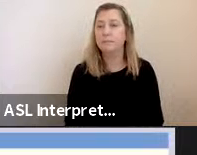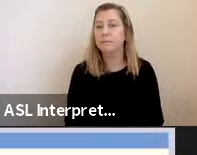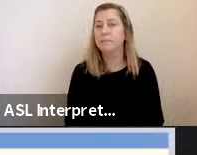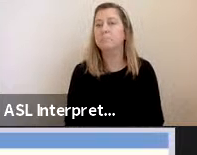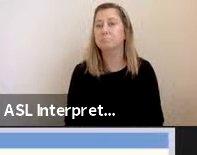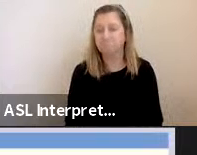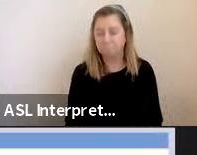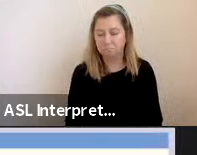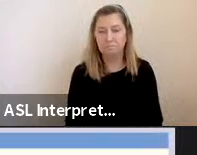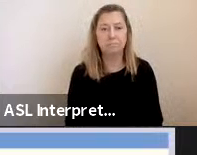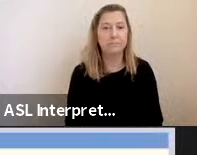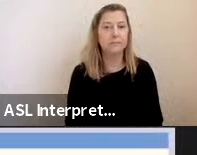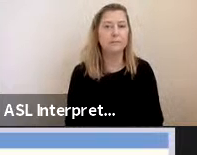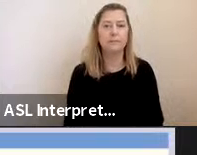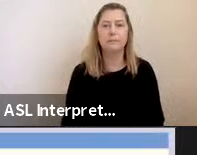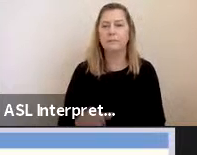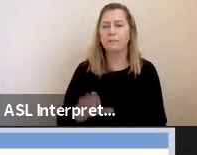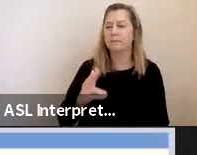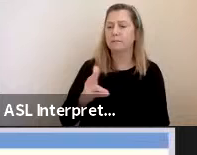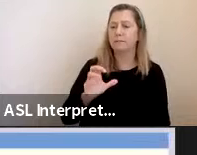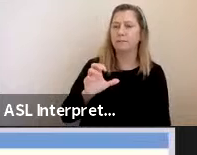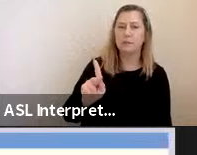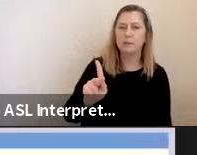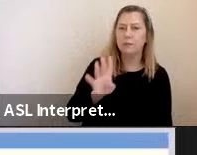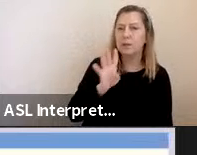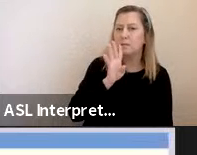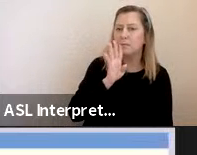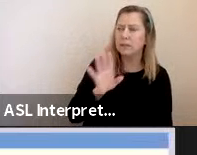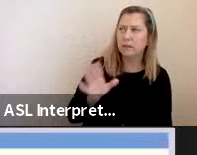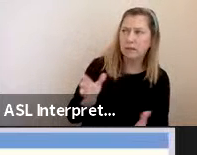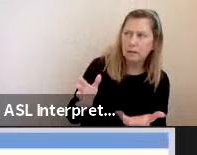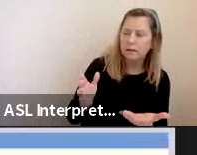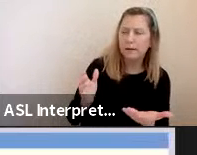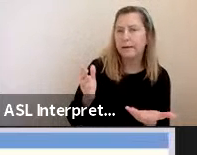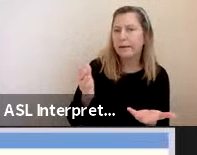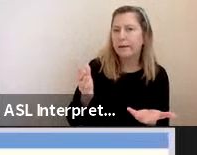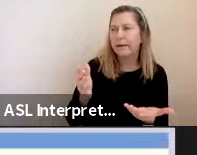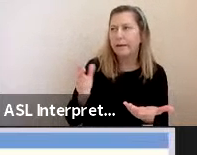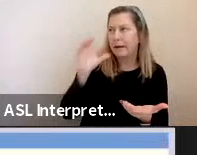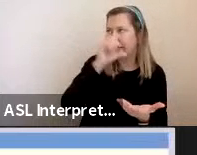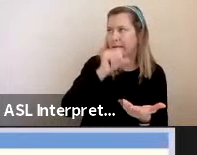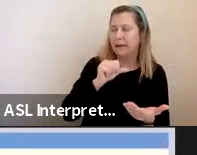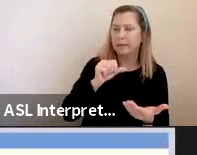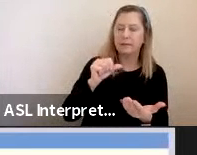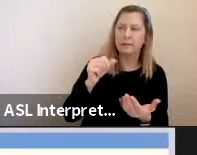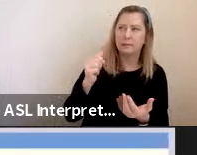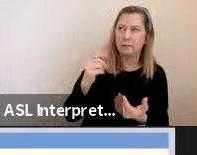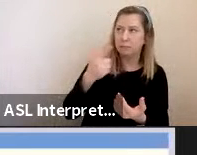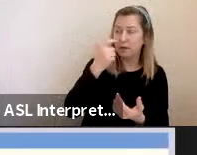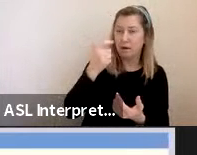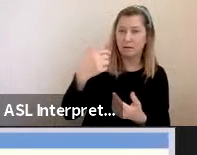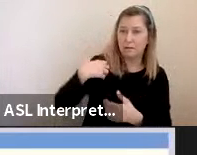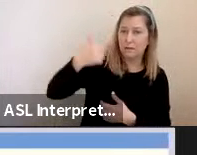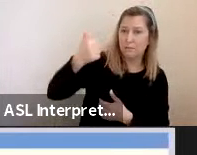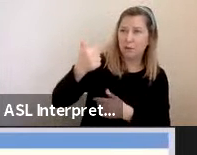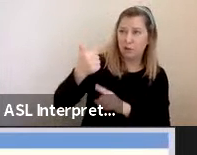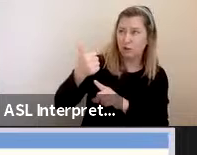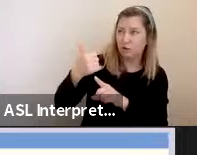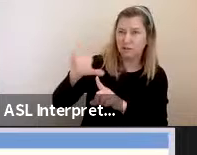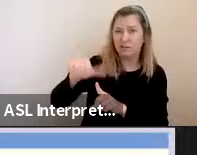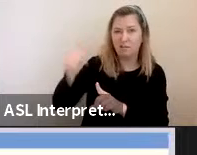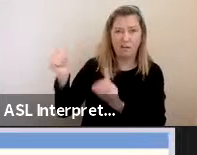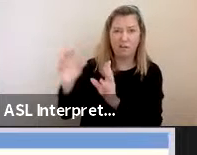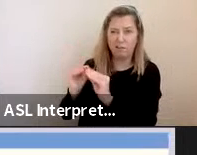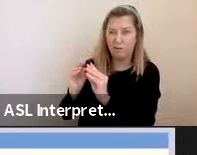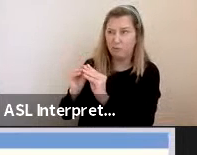All right. Shirley, this is Chuck. I yeah. guess with the commissioner's conflict, if it would be